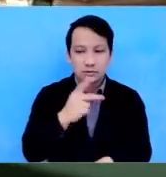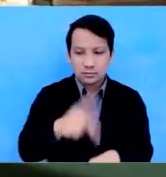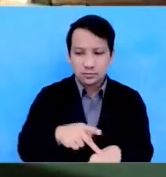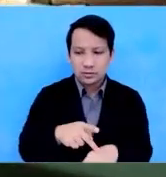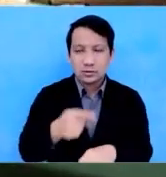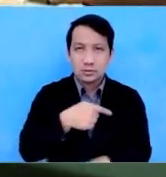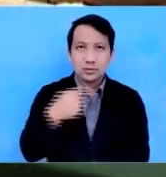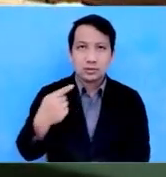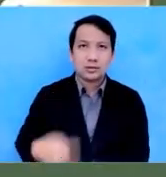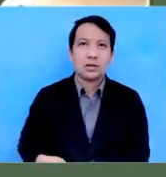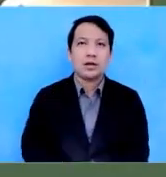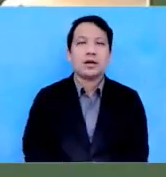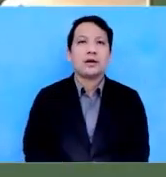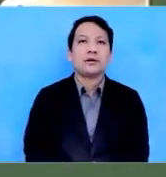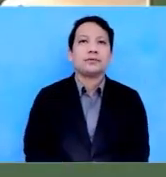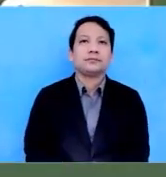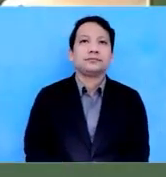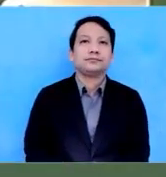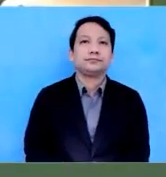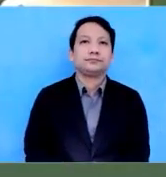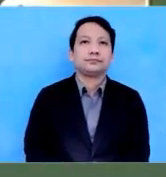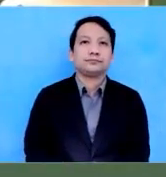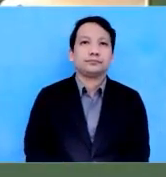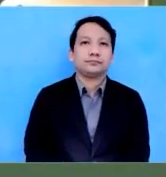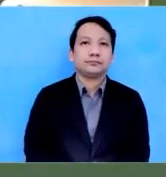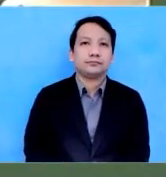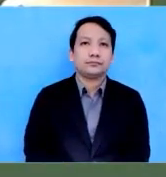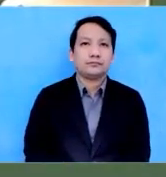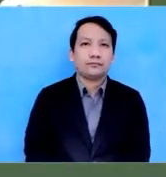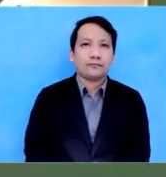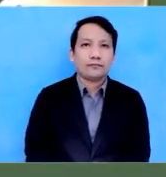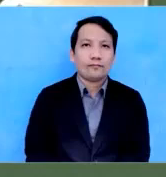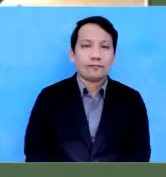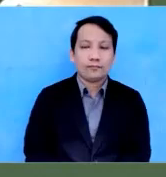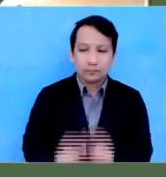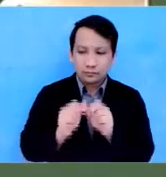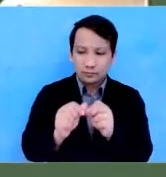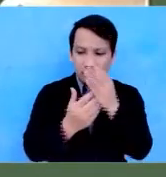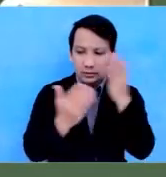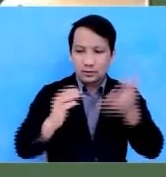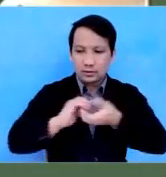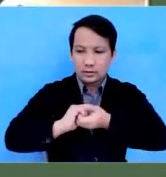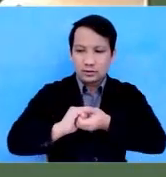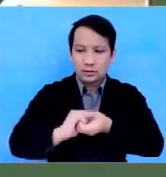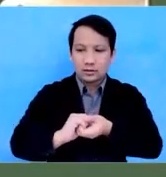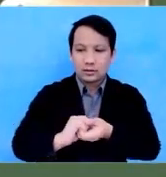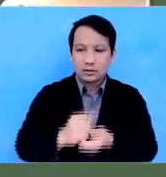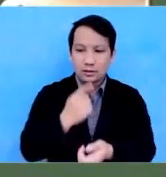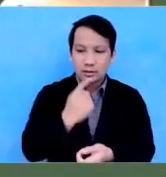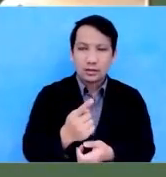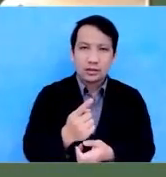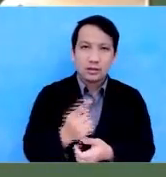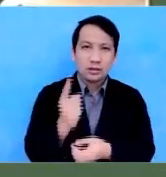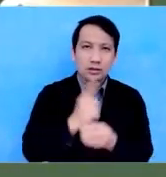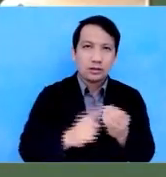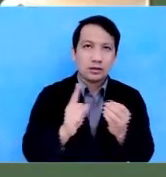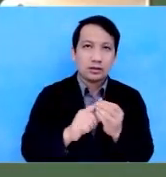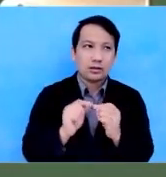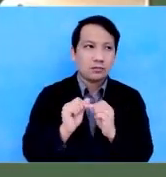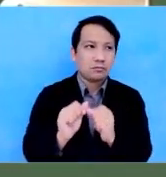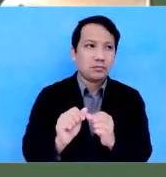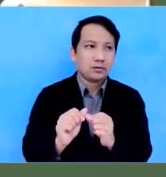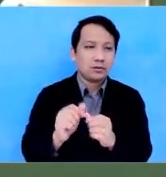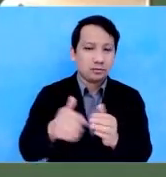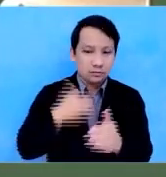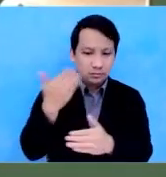China. I have believed, I have always stated that the partnerships agreement in the next